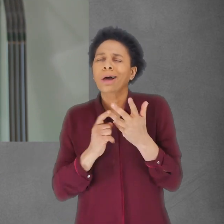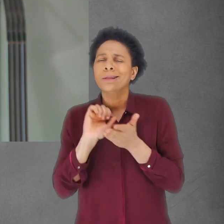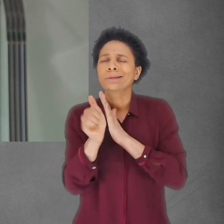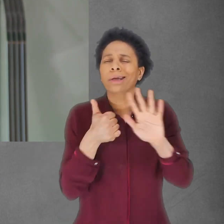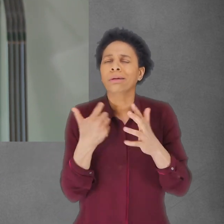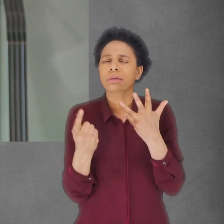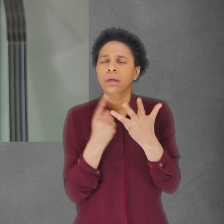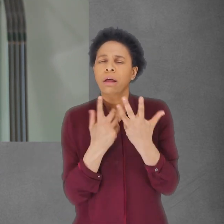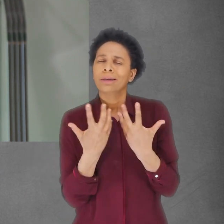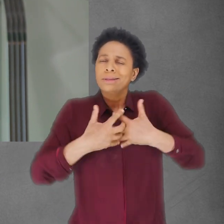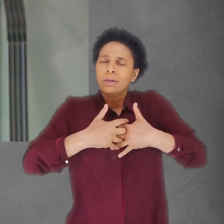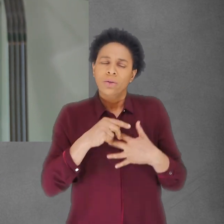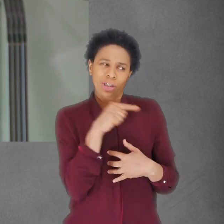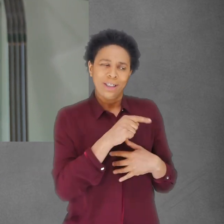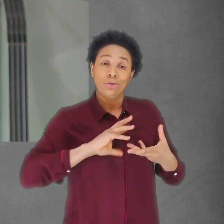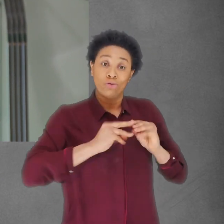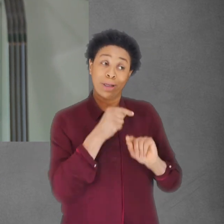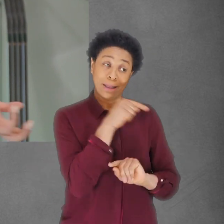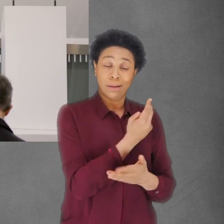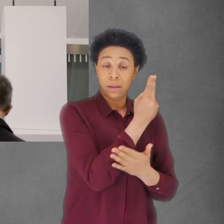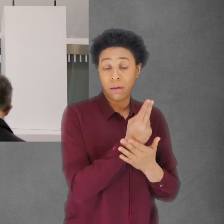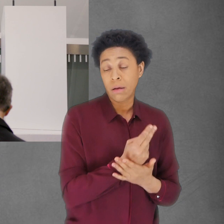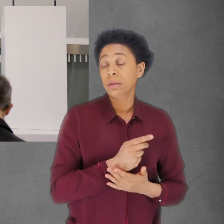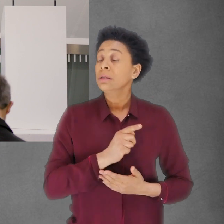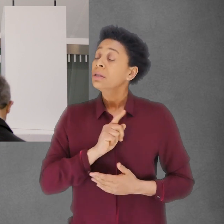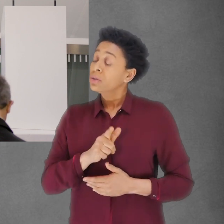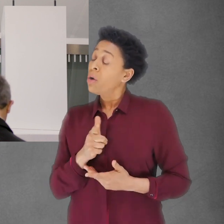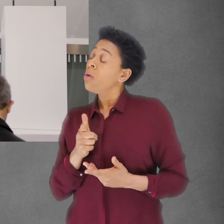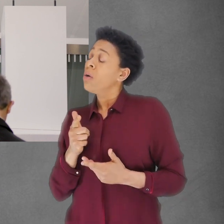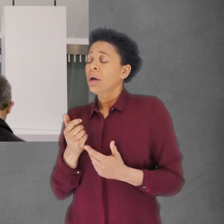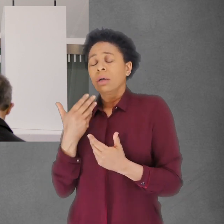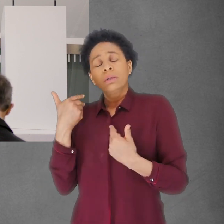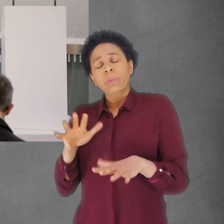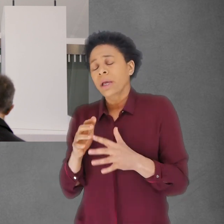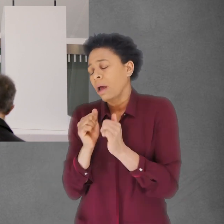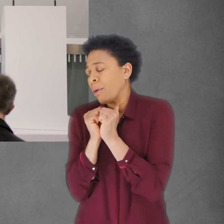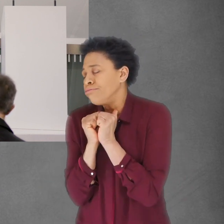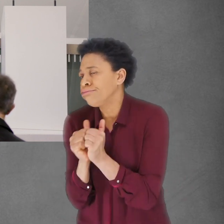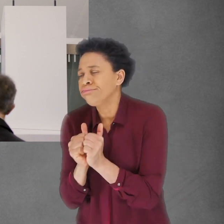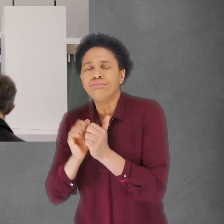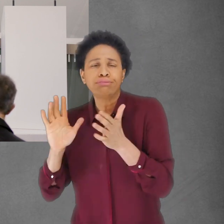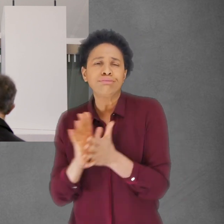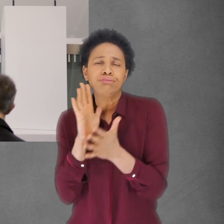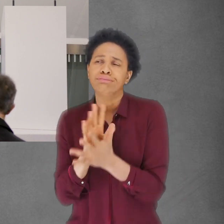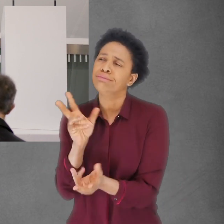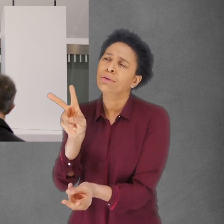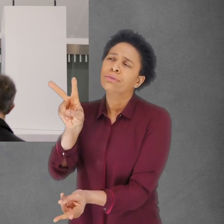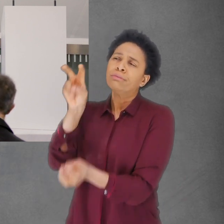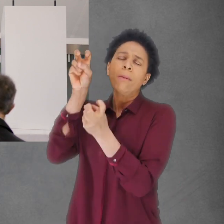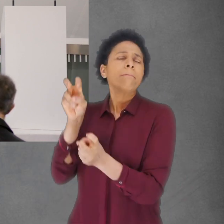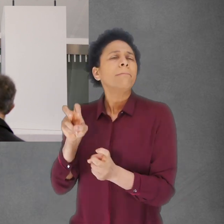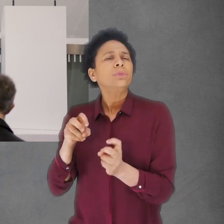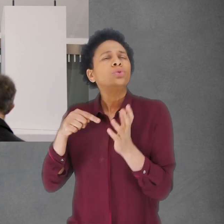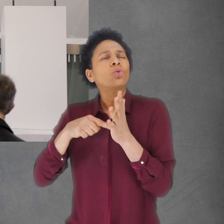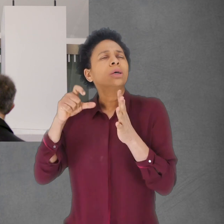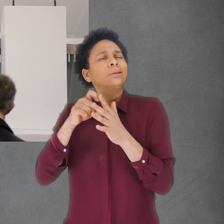the fold of the architectural realm. And it's been an absolute honor to listen to Torkwase's sound piece in the pavilion, along